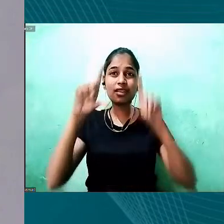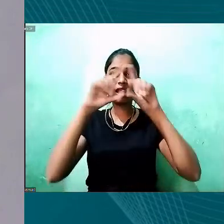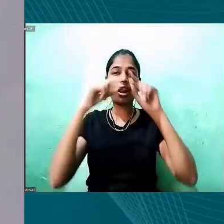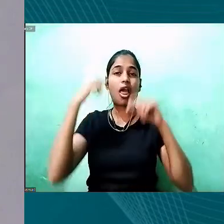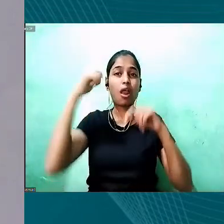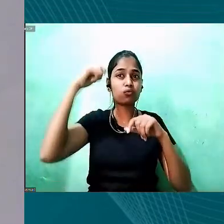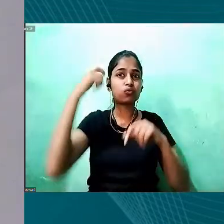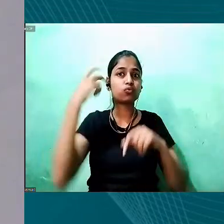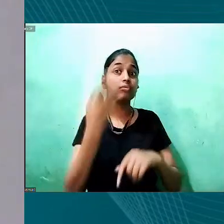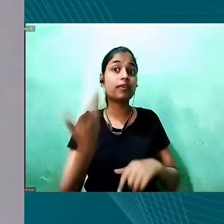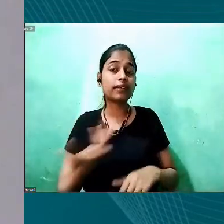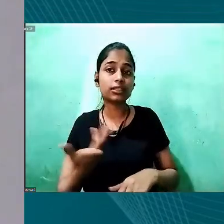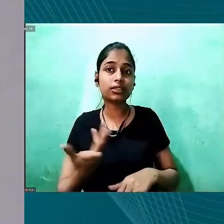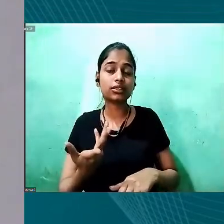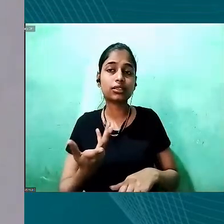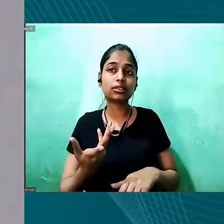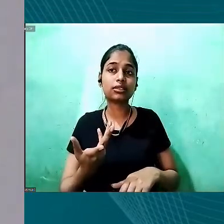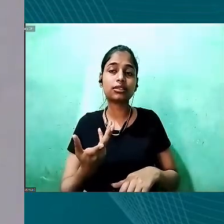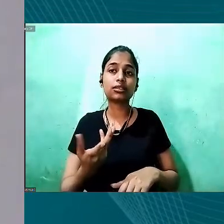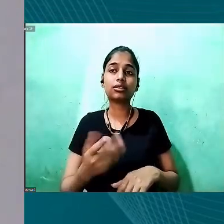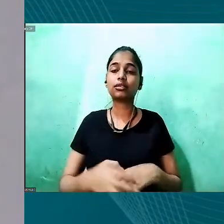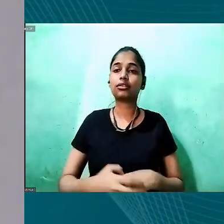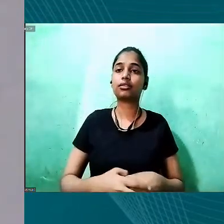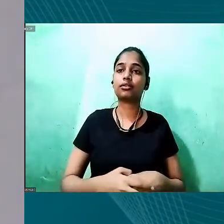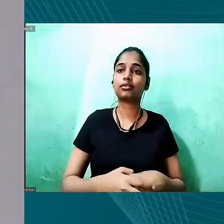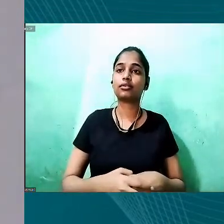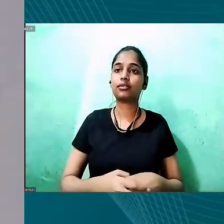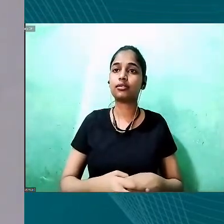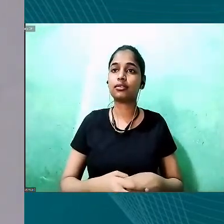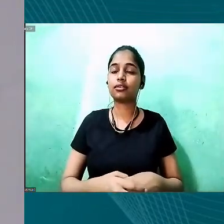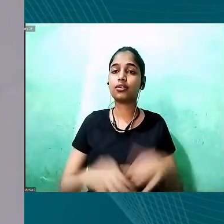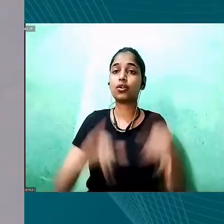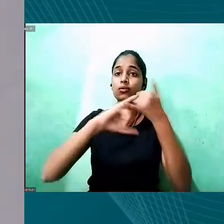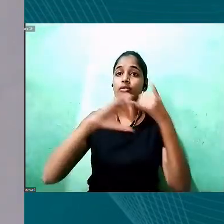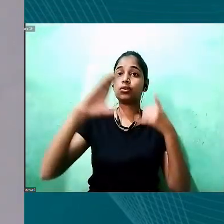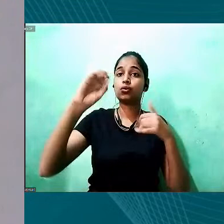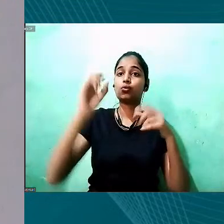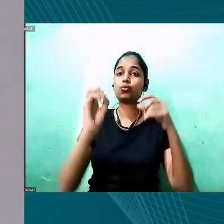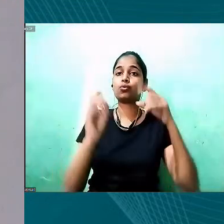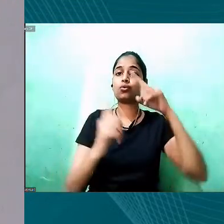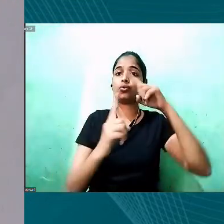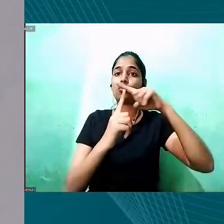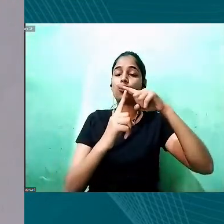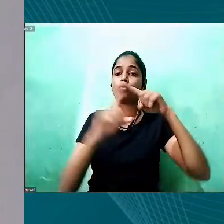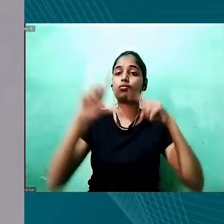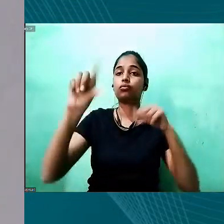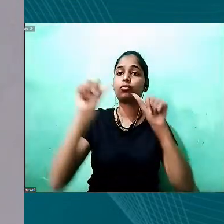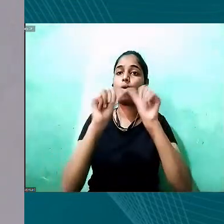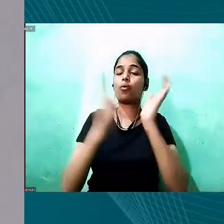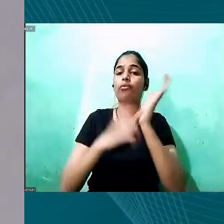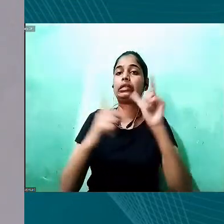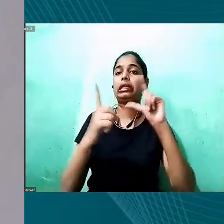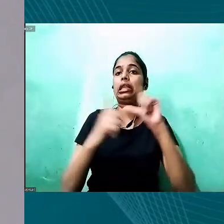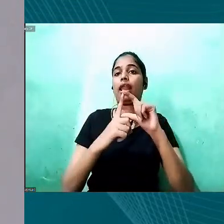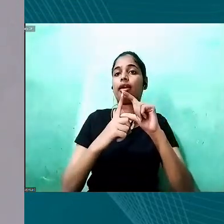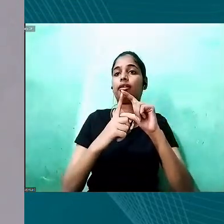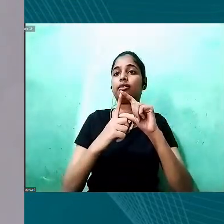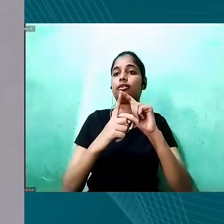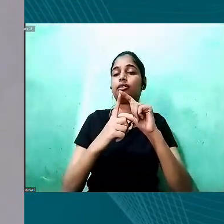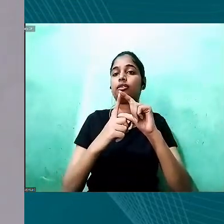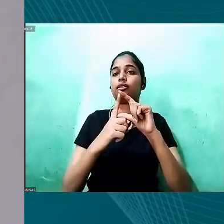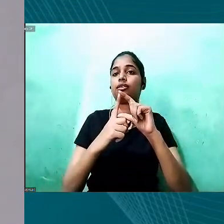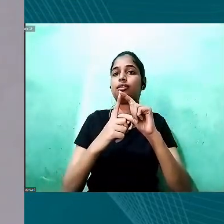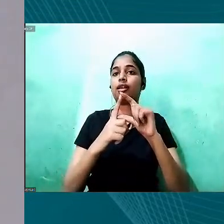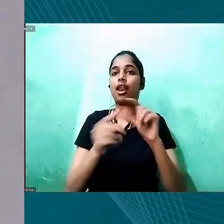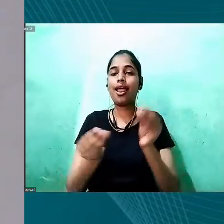but writer had two homes, one in Scotland and one in London, which are both nearby only.